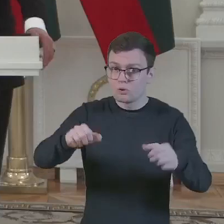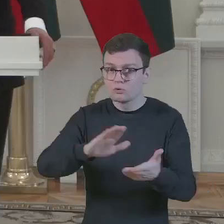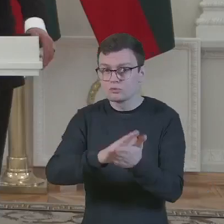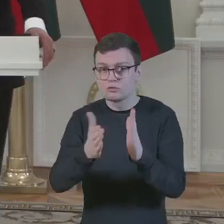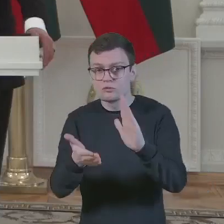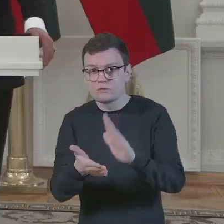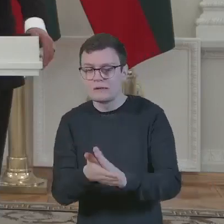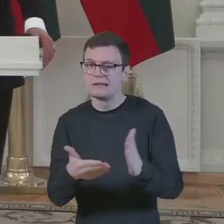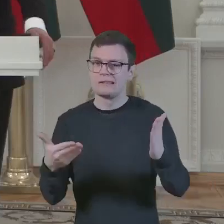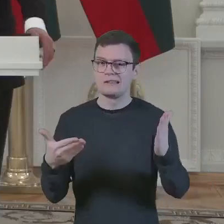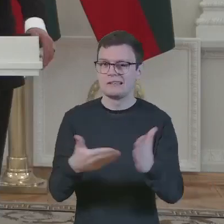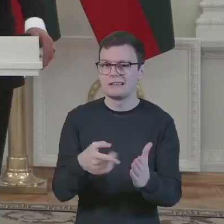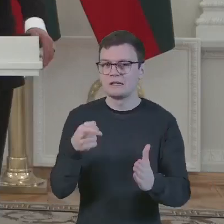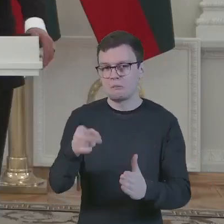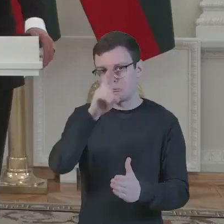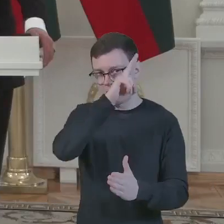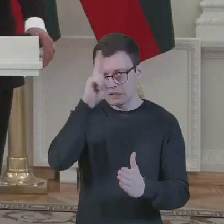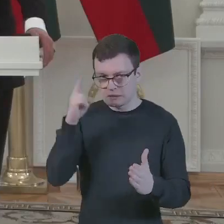Could you